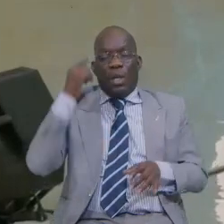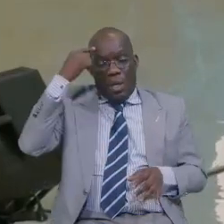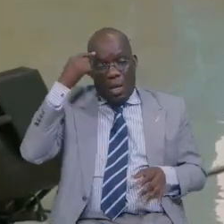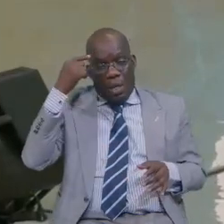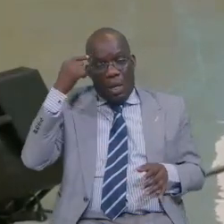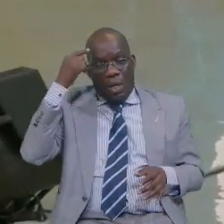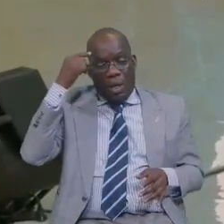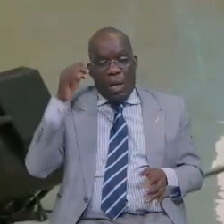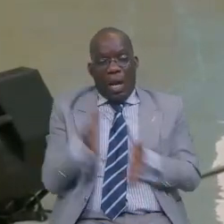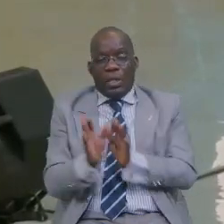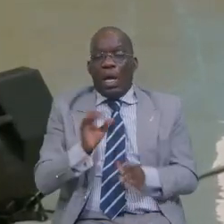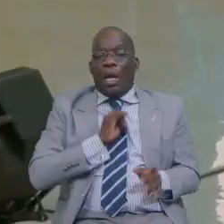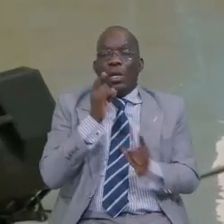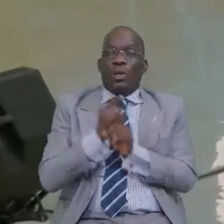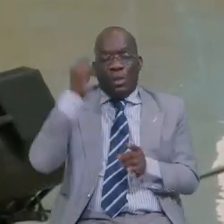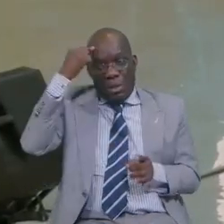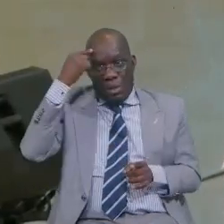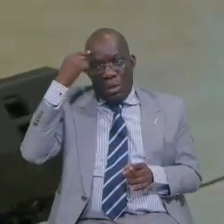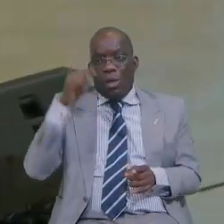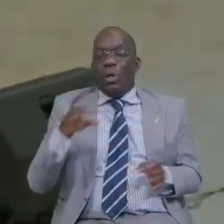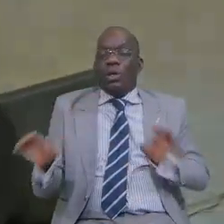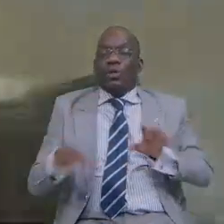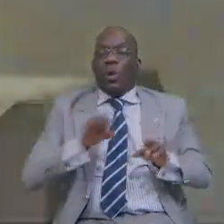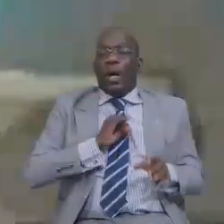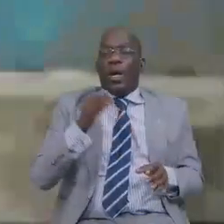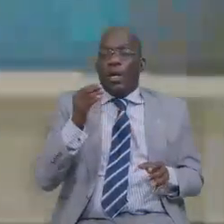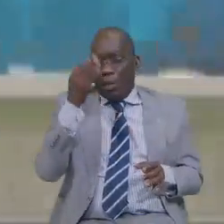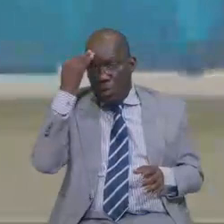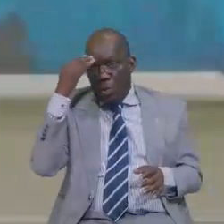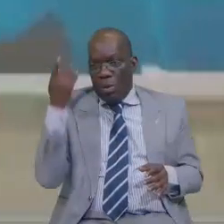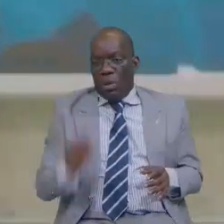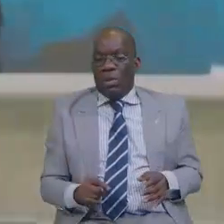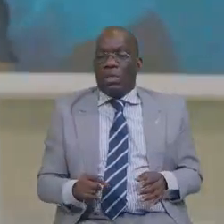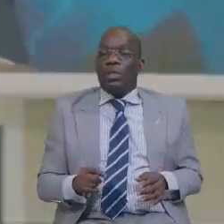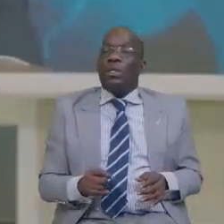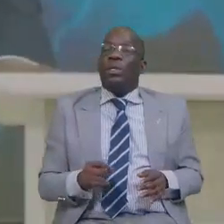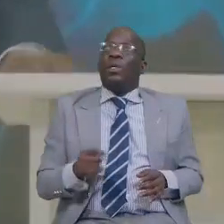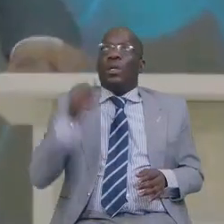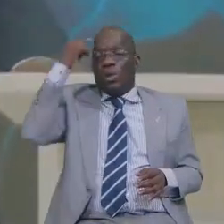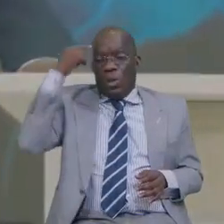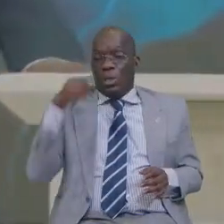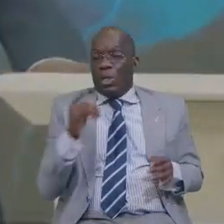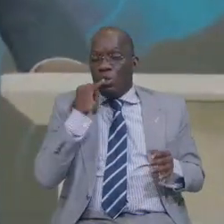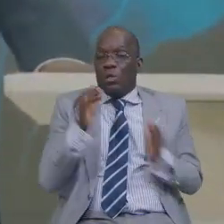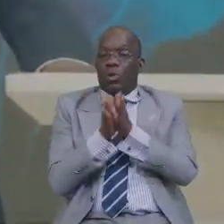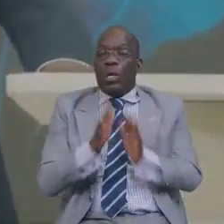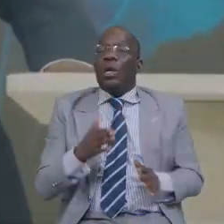my thought can be prayer? Do I know that my thinking can be prayer? Do I know my desires, even before I